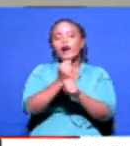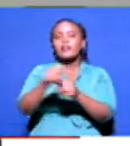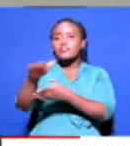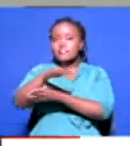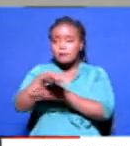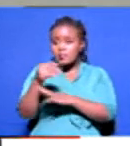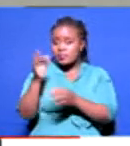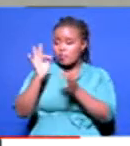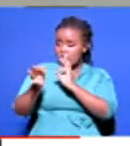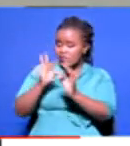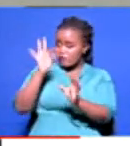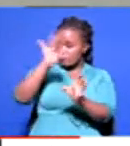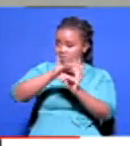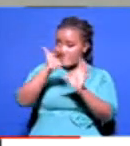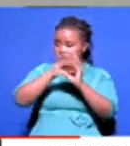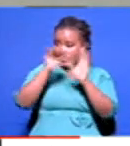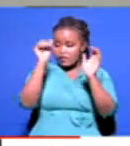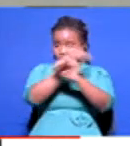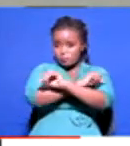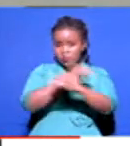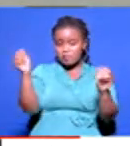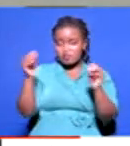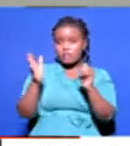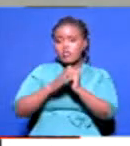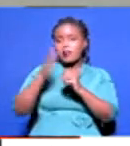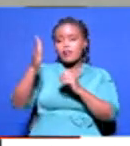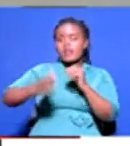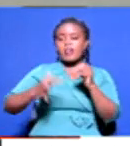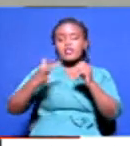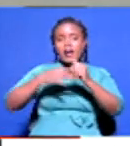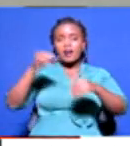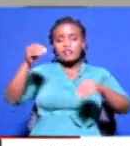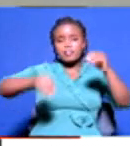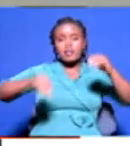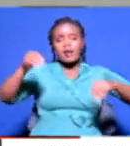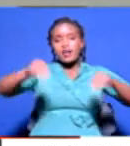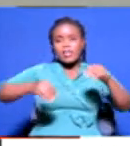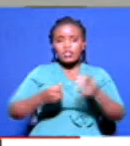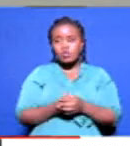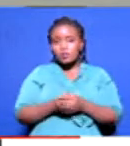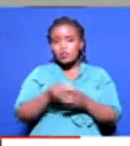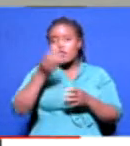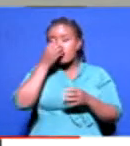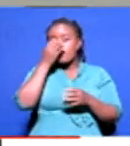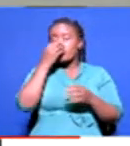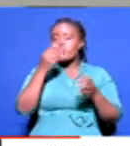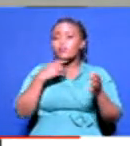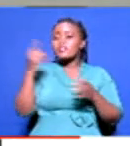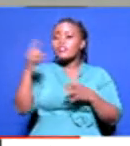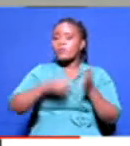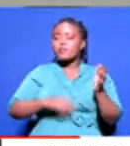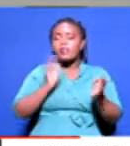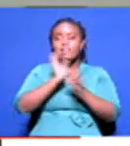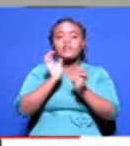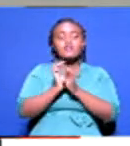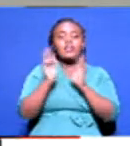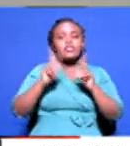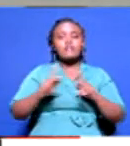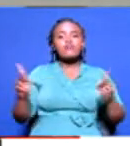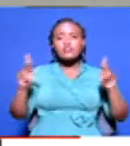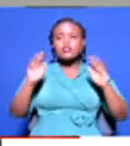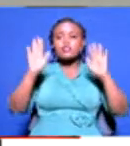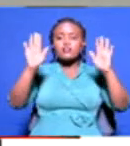as president in the August 9th poll. Ruto says the church plays a critical role in the country's governance, which calls for